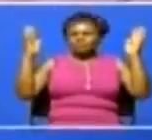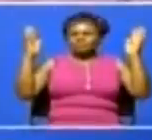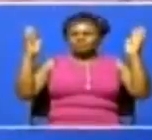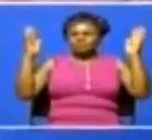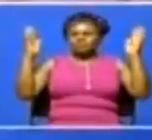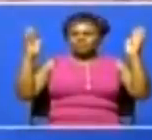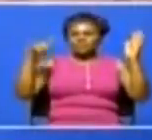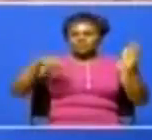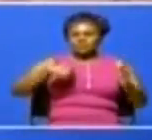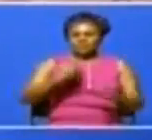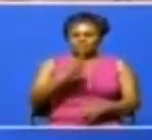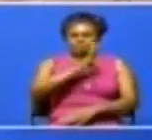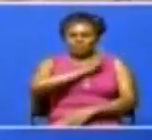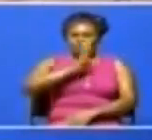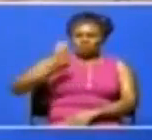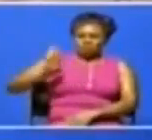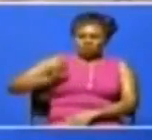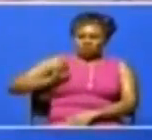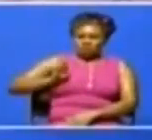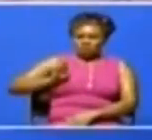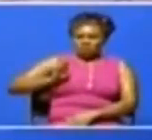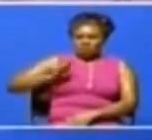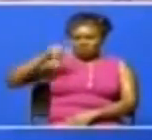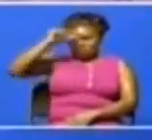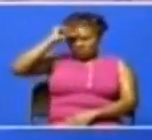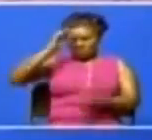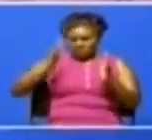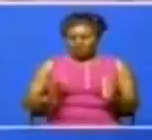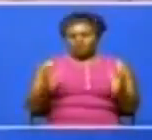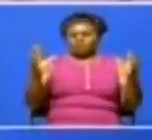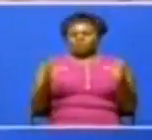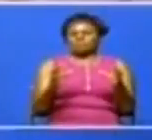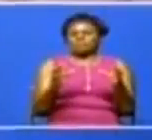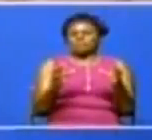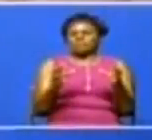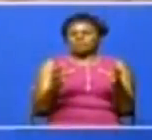Sisi kama baraza la kikao cha magavana,